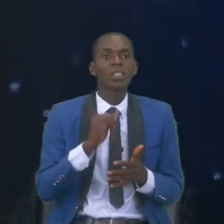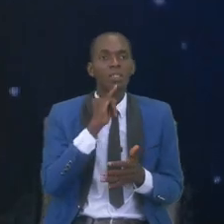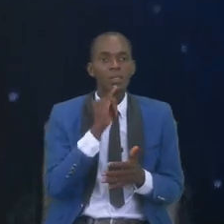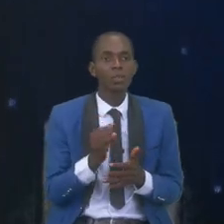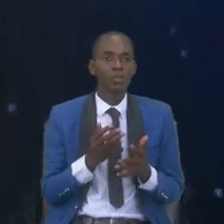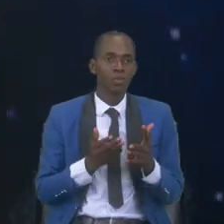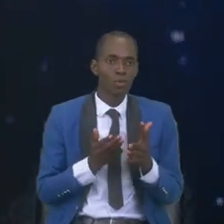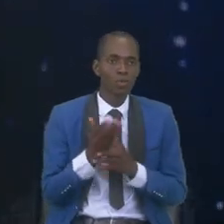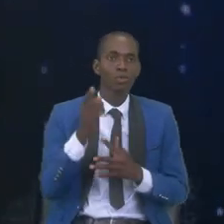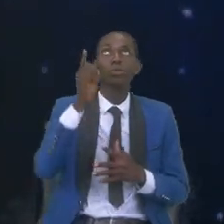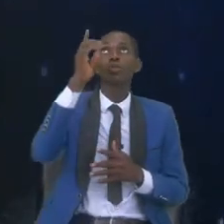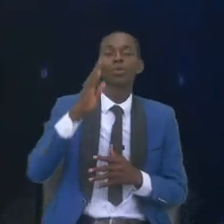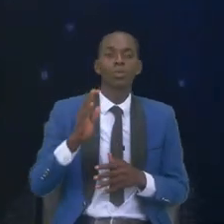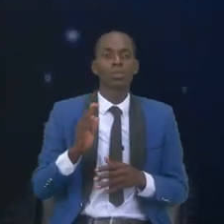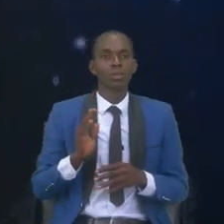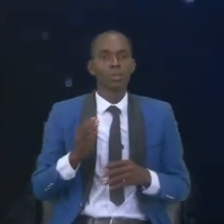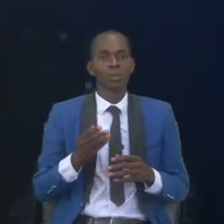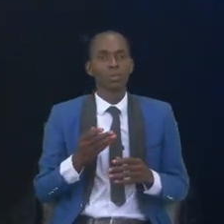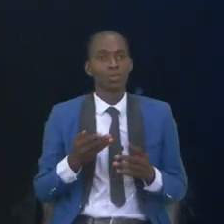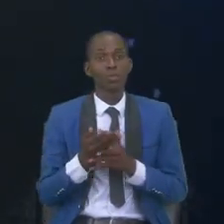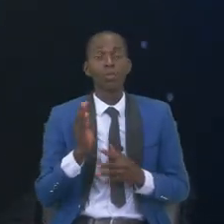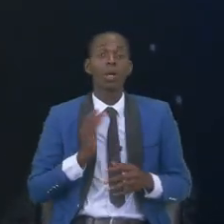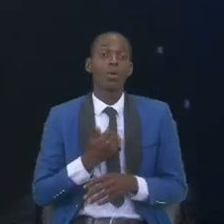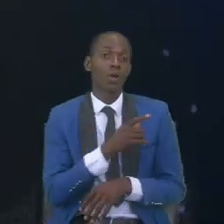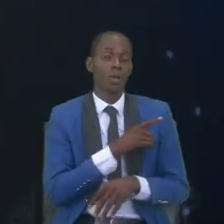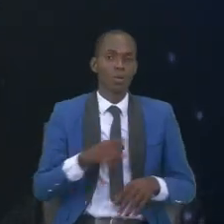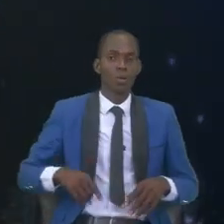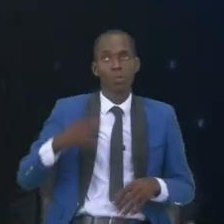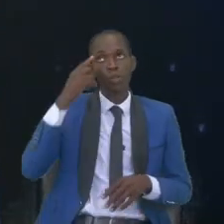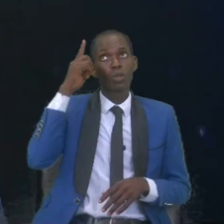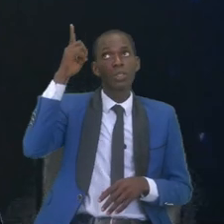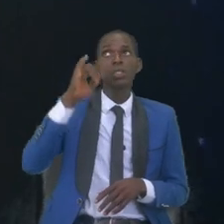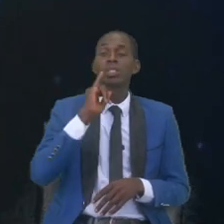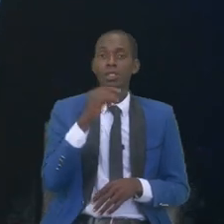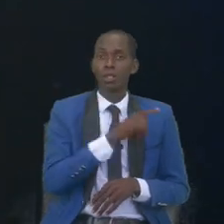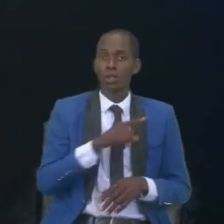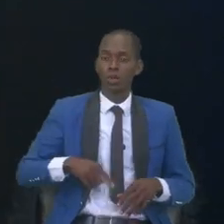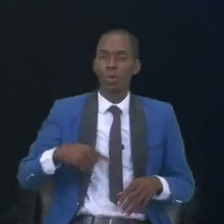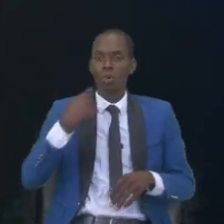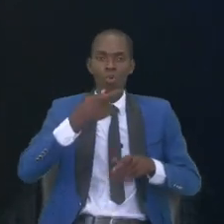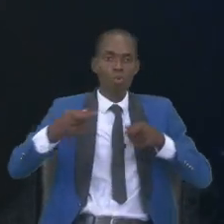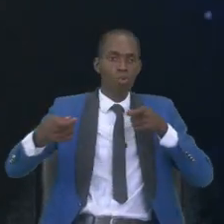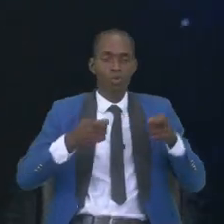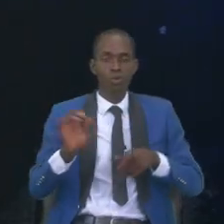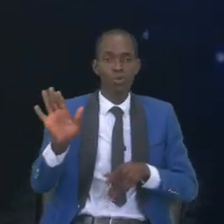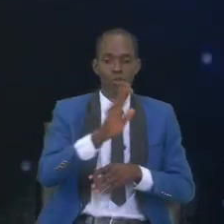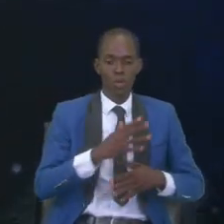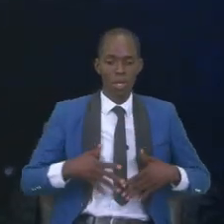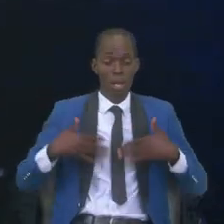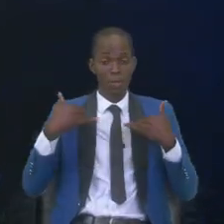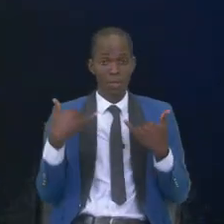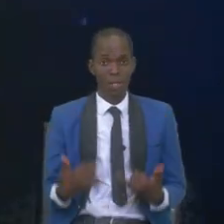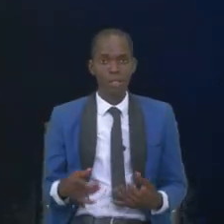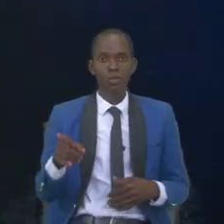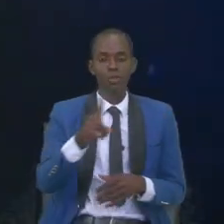becomes Lord over you. And because of his lordship over you, his control over your life, now you have that